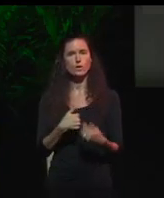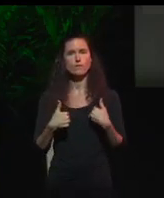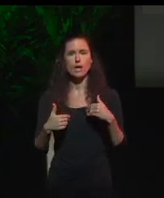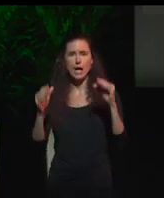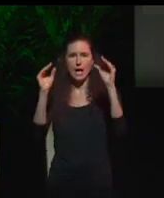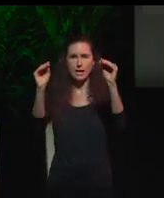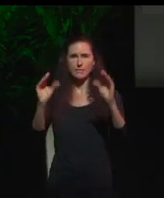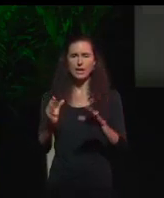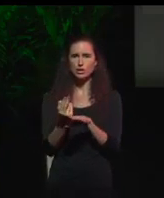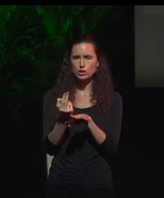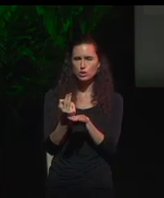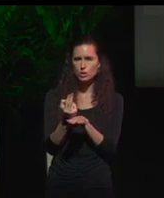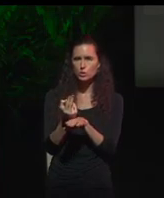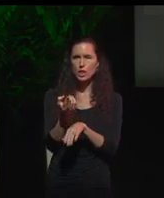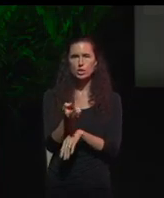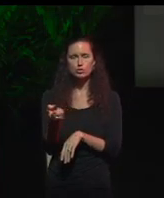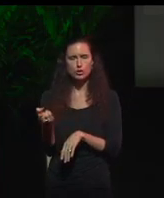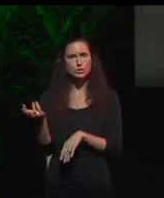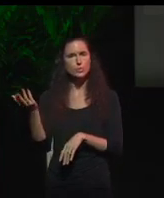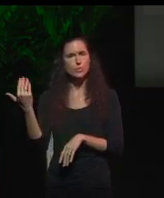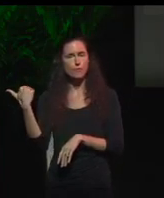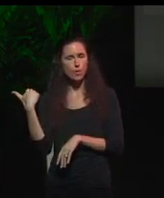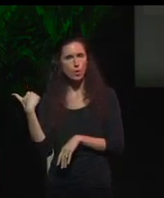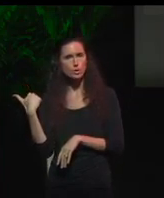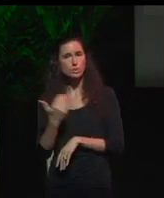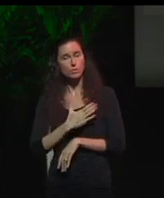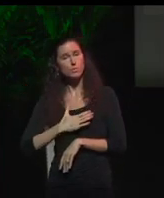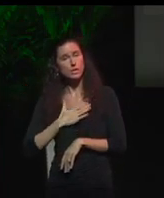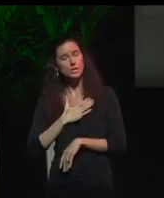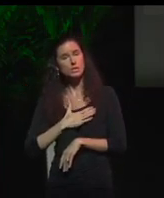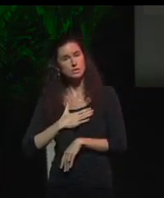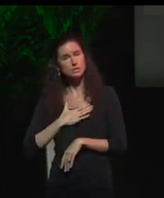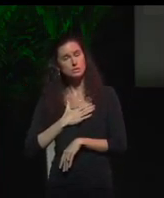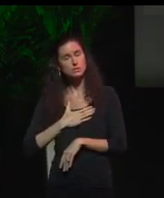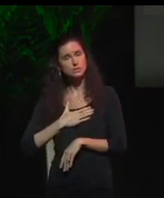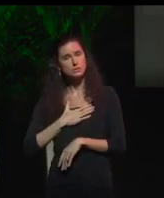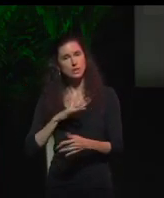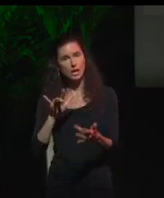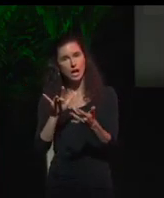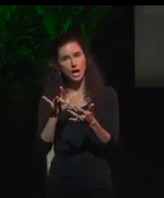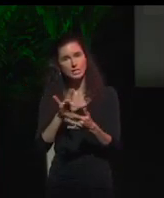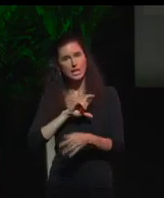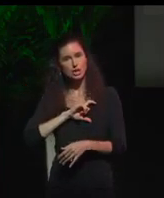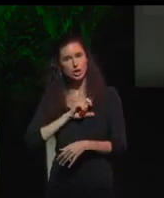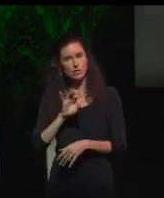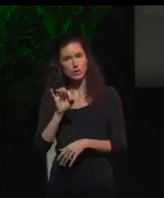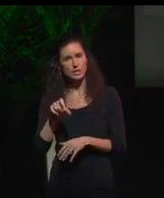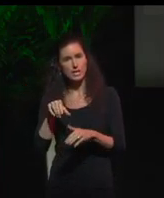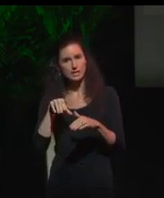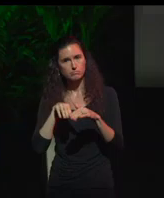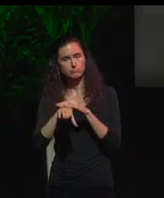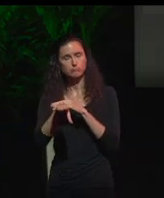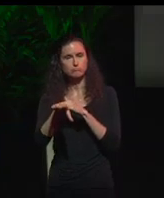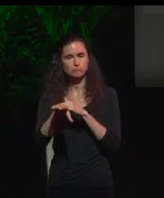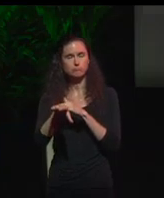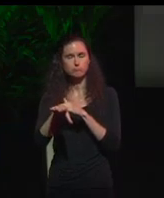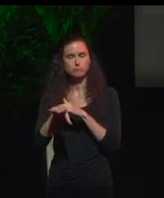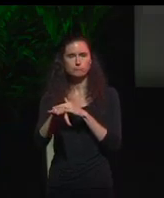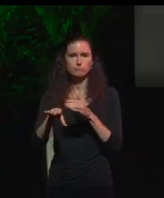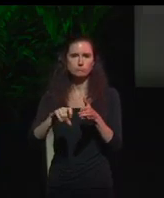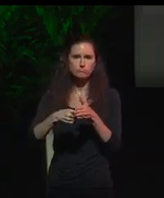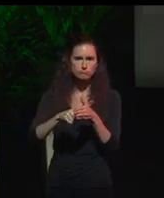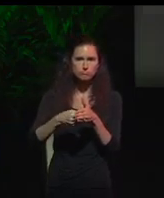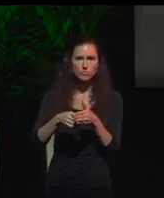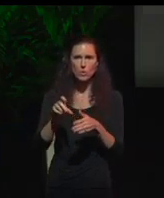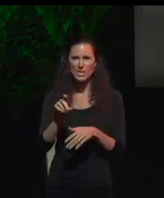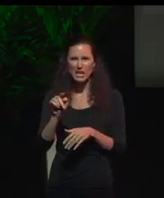faculty using these resources, so please contact security if you need access to open. Otherwise, like downtown, you can use